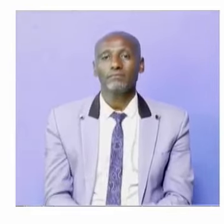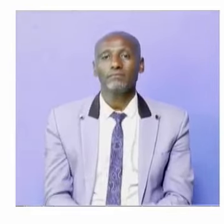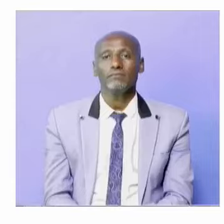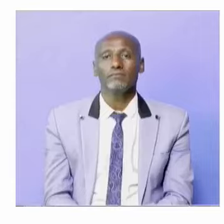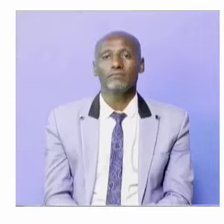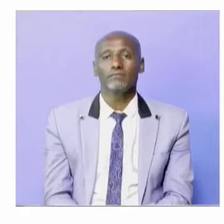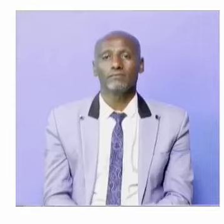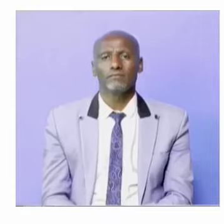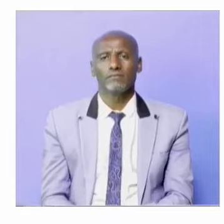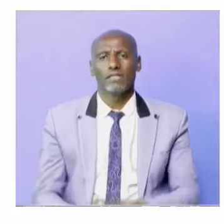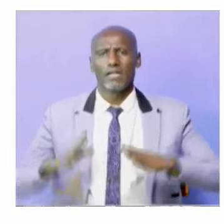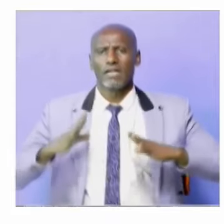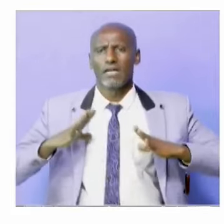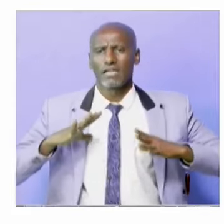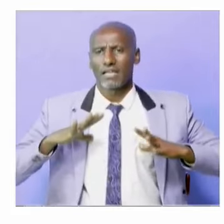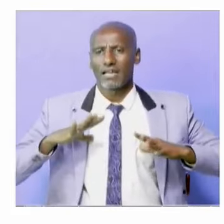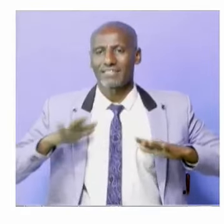relax yourself.